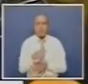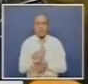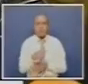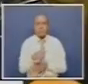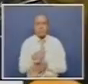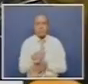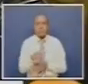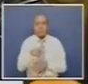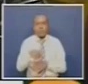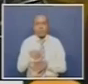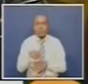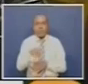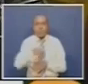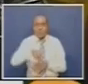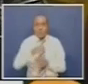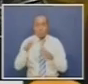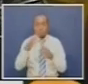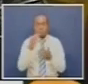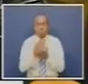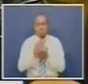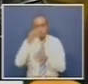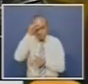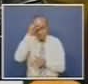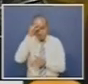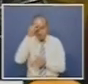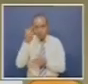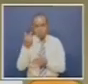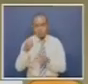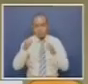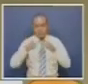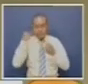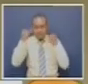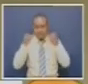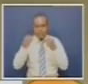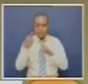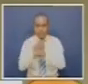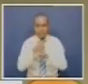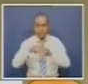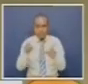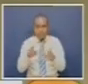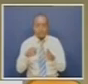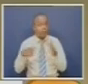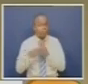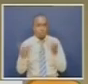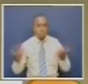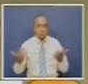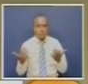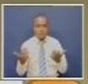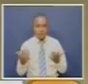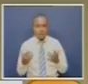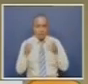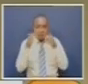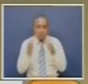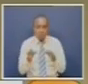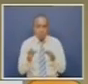of Tumbocrat. Of course, that one you agree that is Tumbocrat ideology. But what we are talking about is that if you